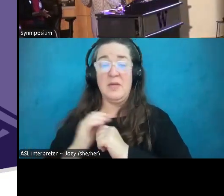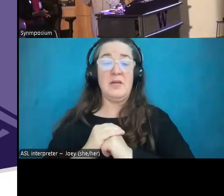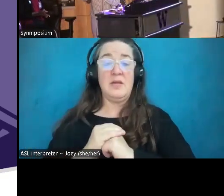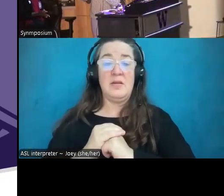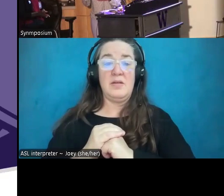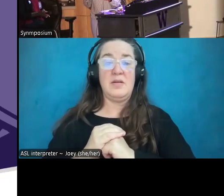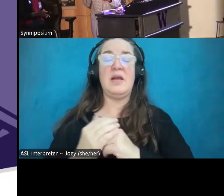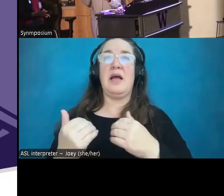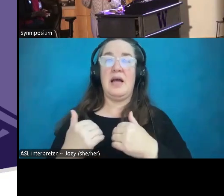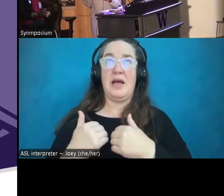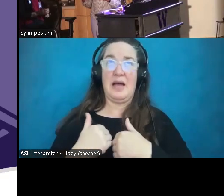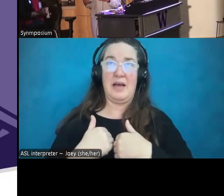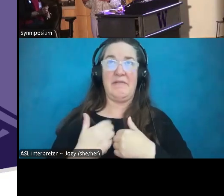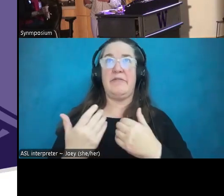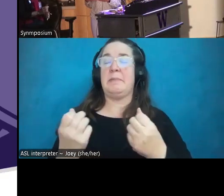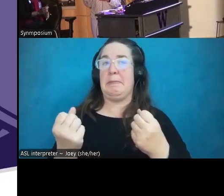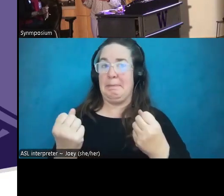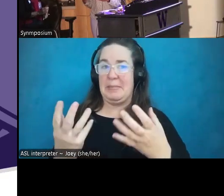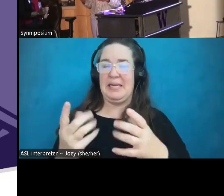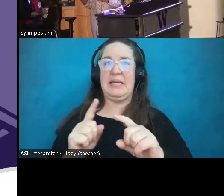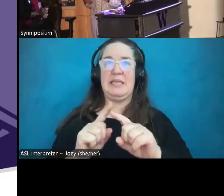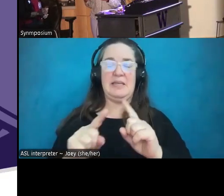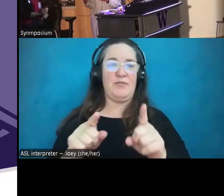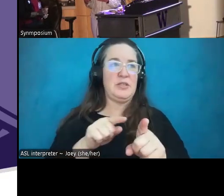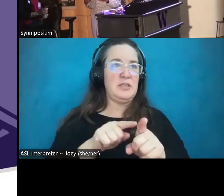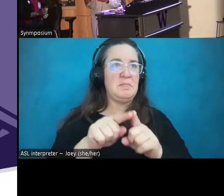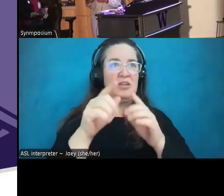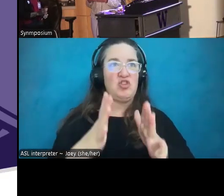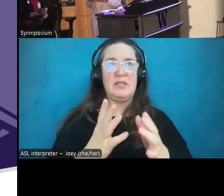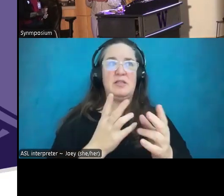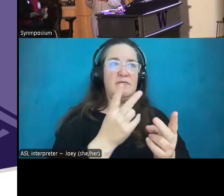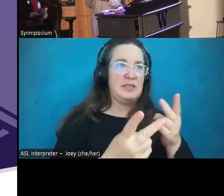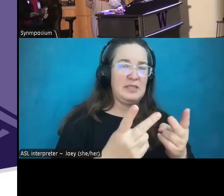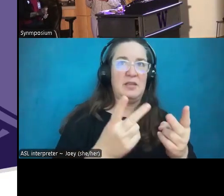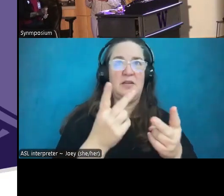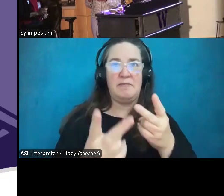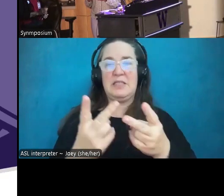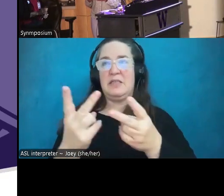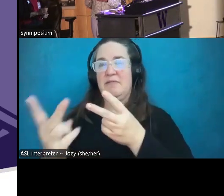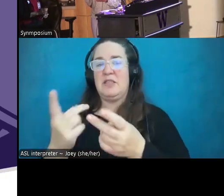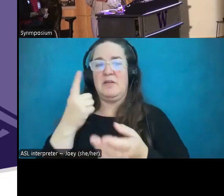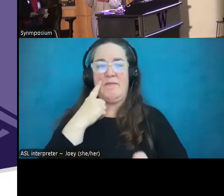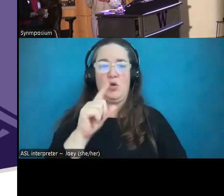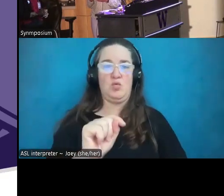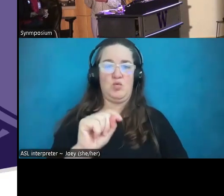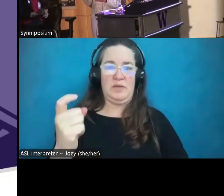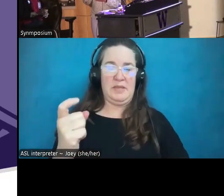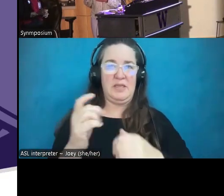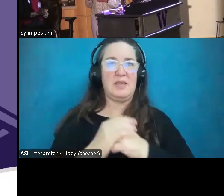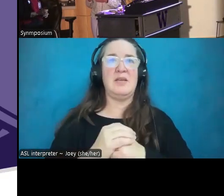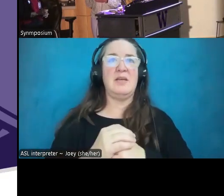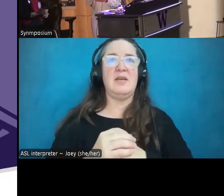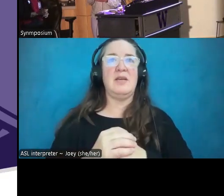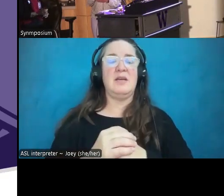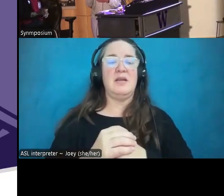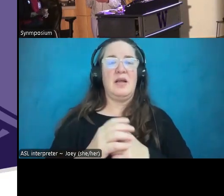different, as you described, many different specialists, subspecialists for their treatment, and we get kicked out into these traditional